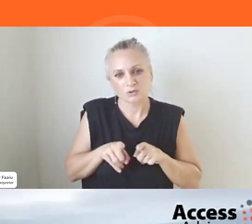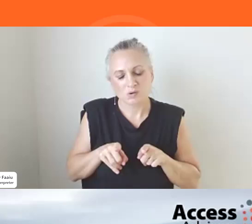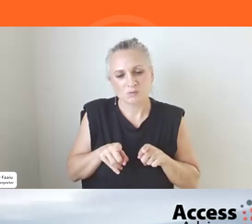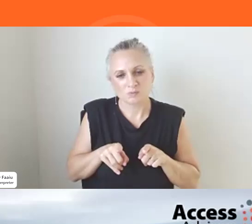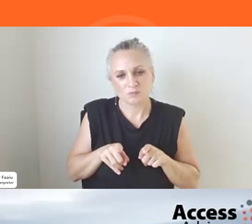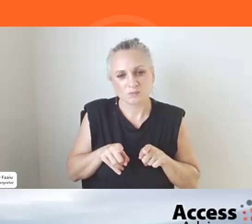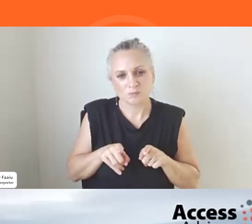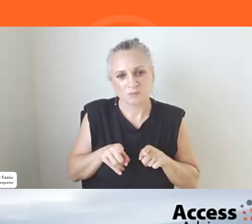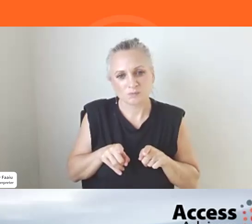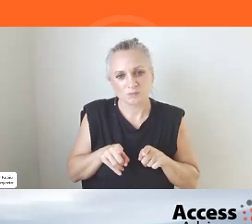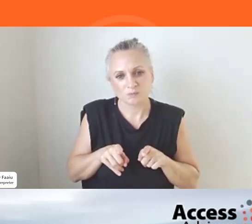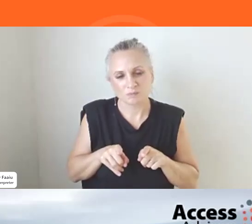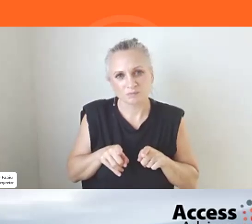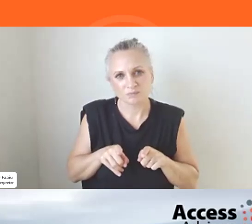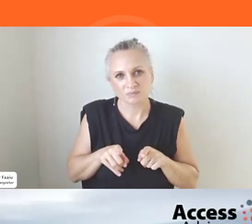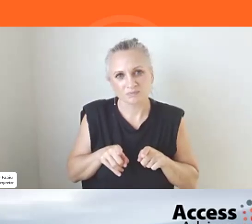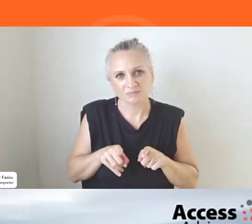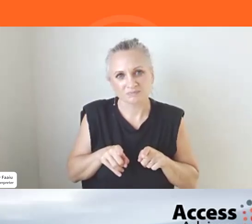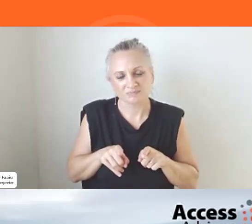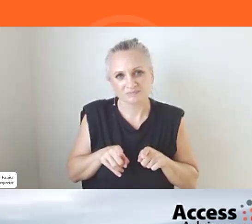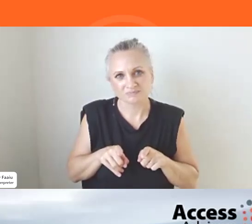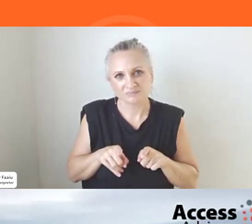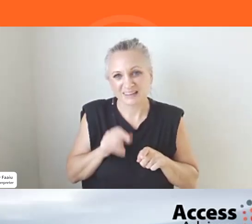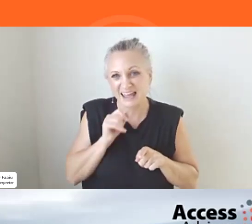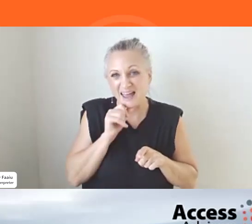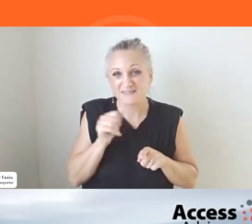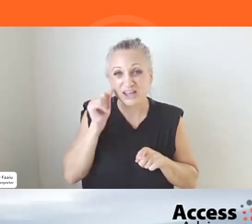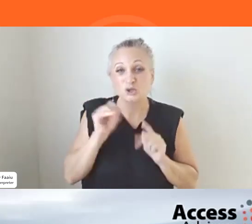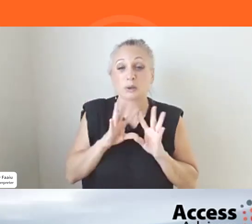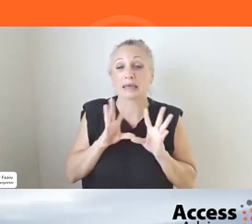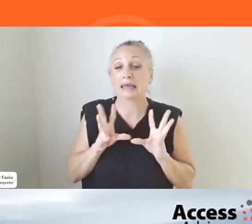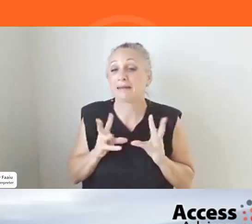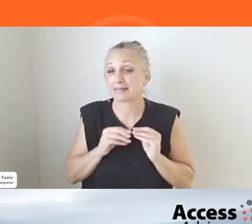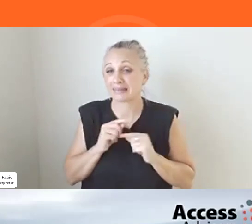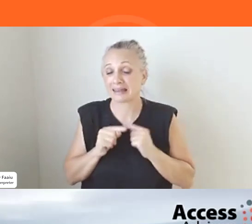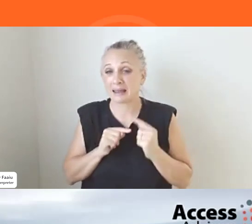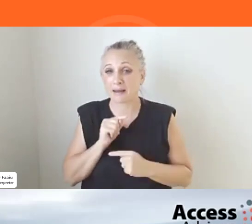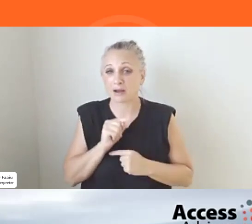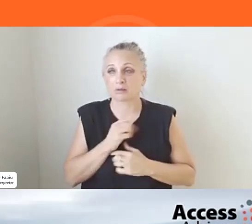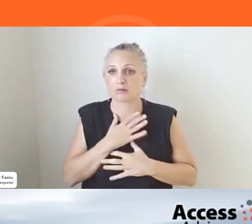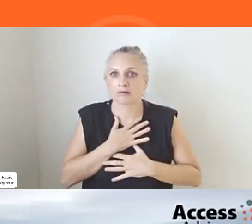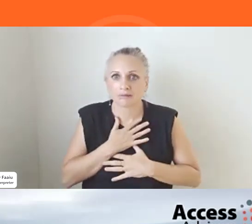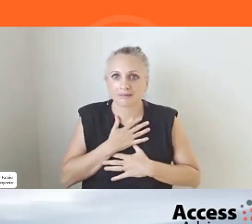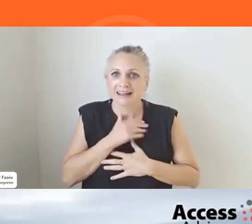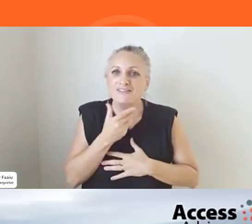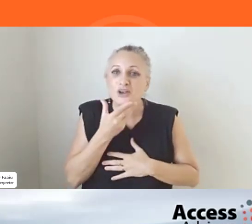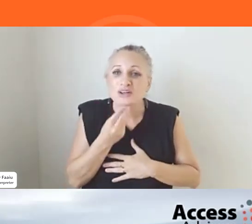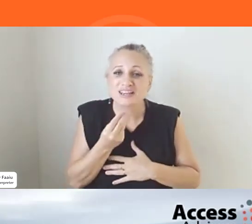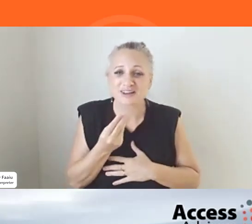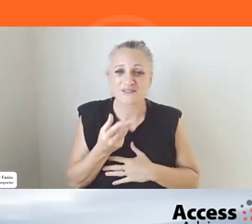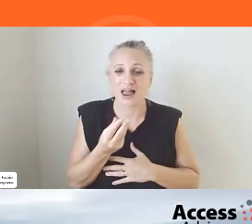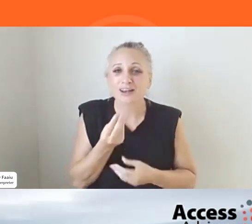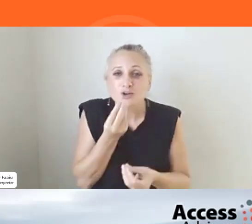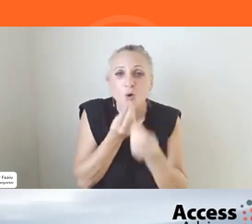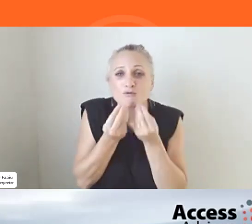that would be devastating. So we'd just know literally everything about you if you're using it for your, meal planner and everything.